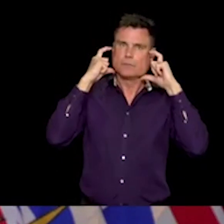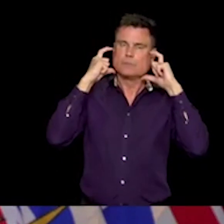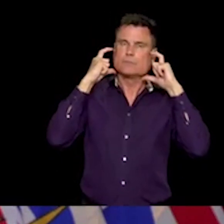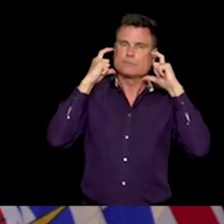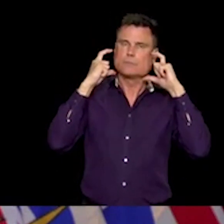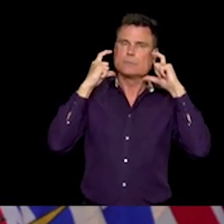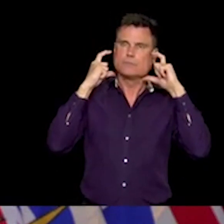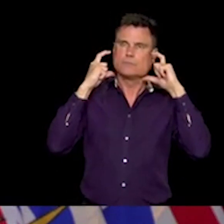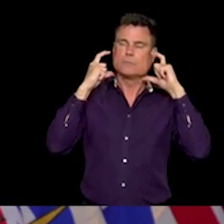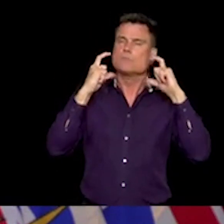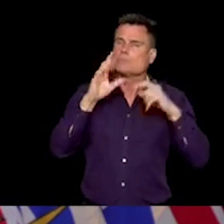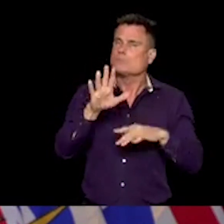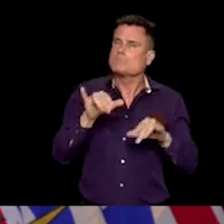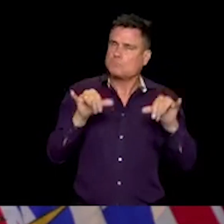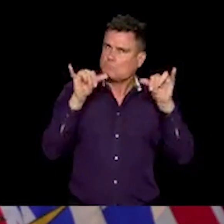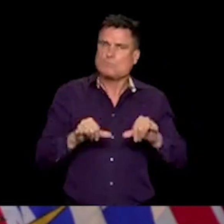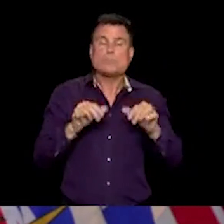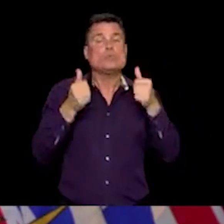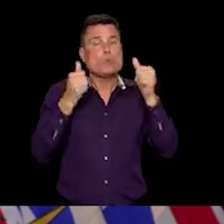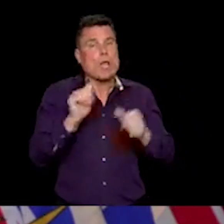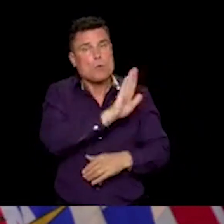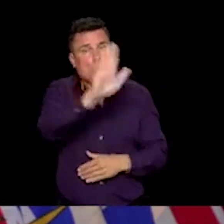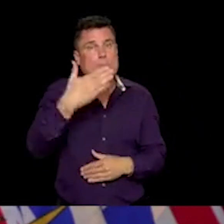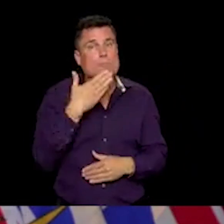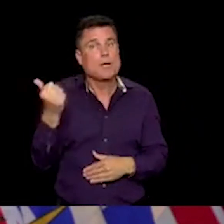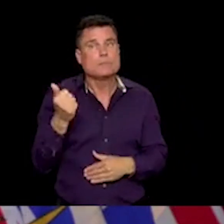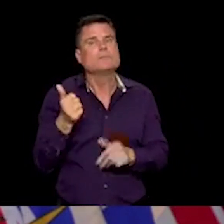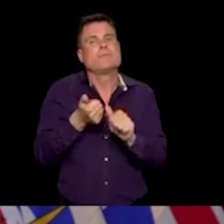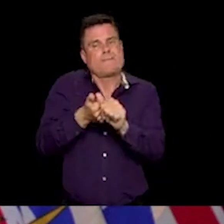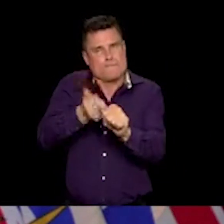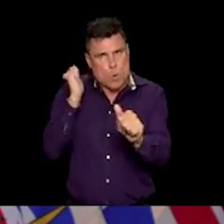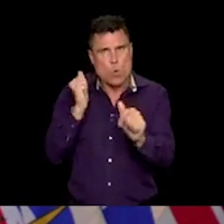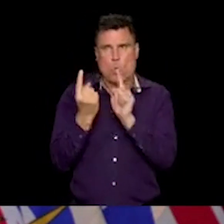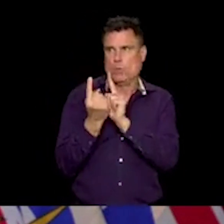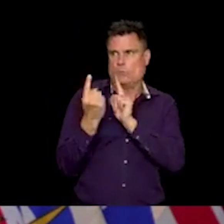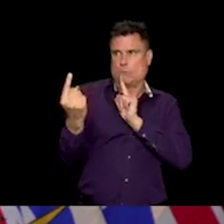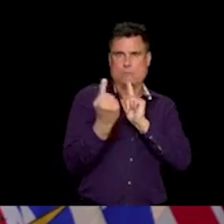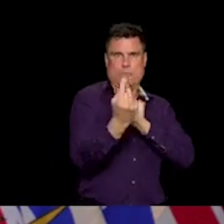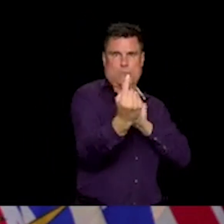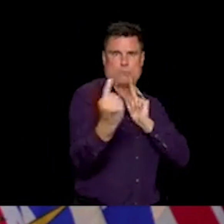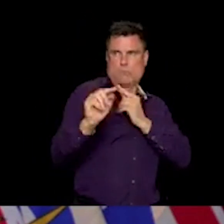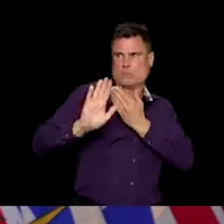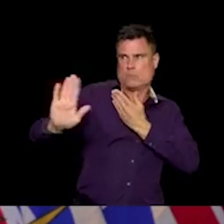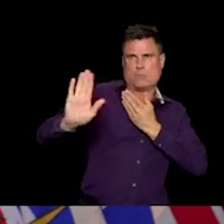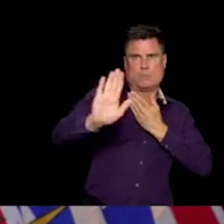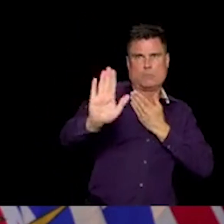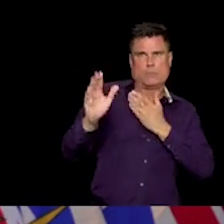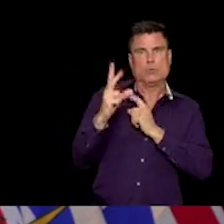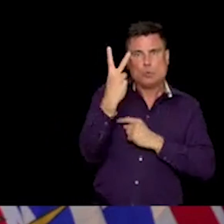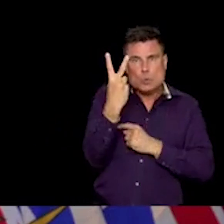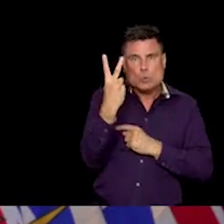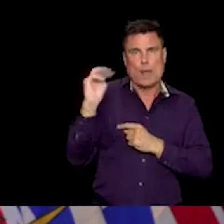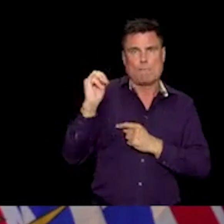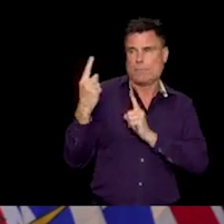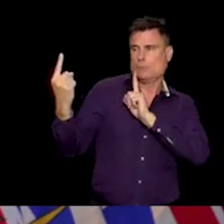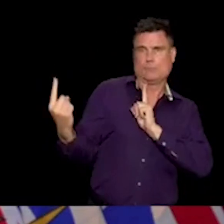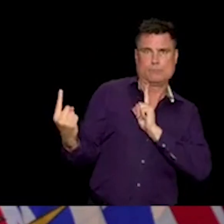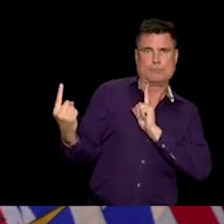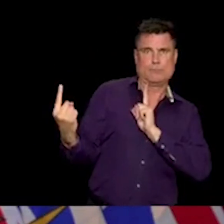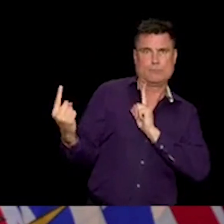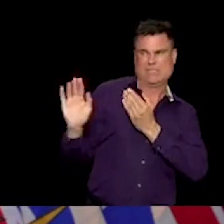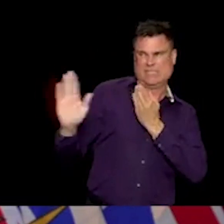certain situations. So as we know, the things that we continue to need to do to prevent